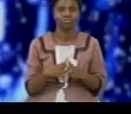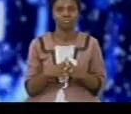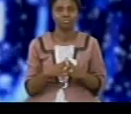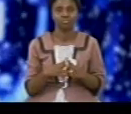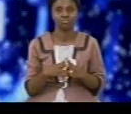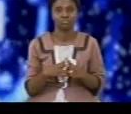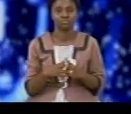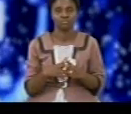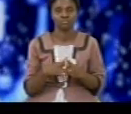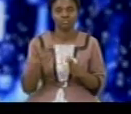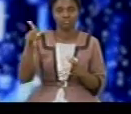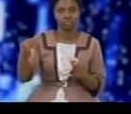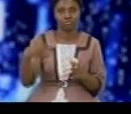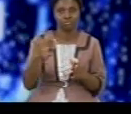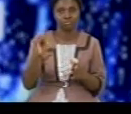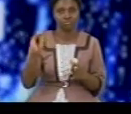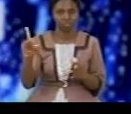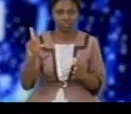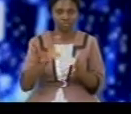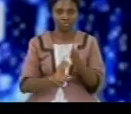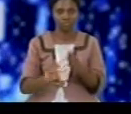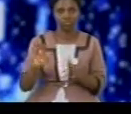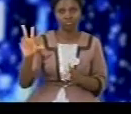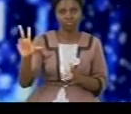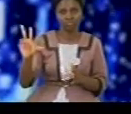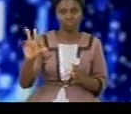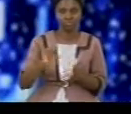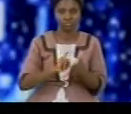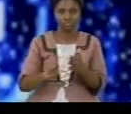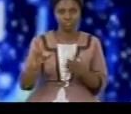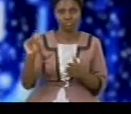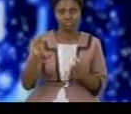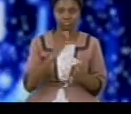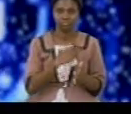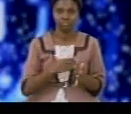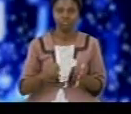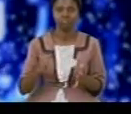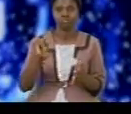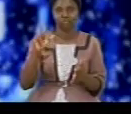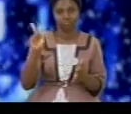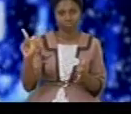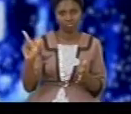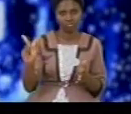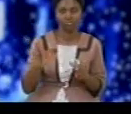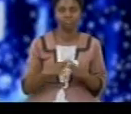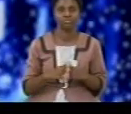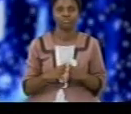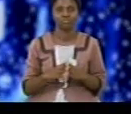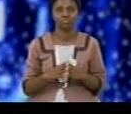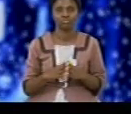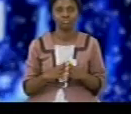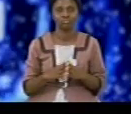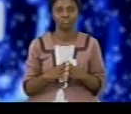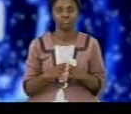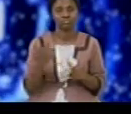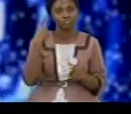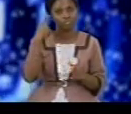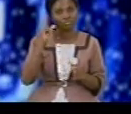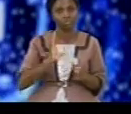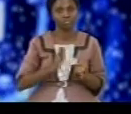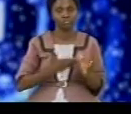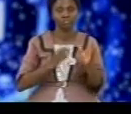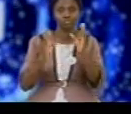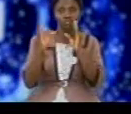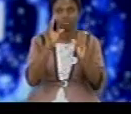21. Philippians chapter 3, verse 20 and verse 21. For our conversation is in